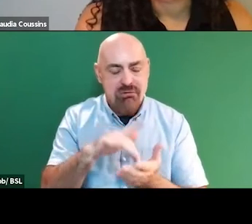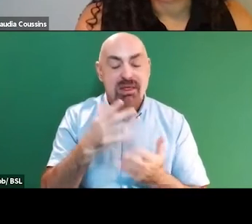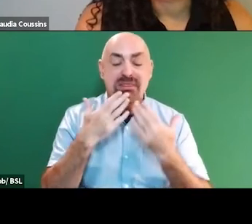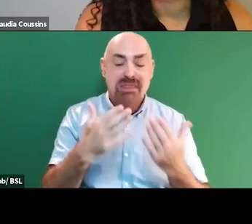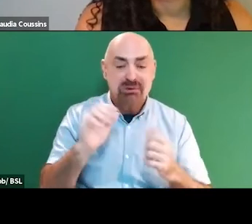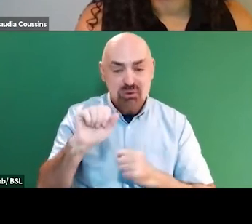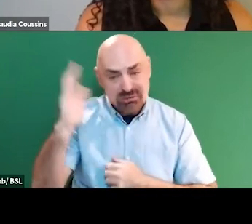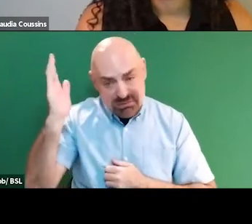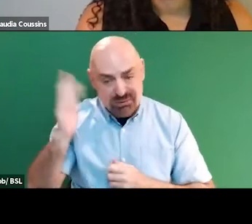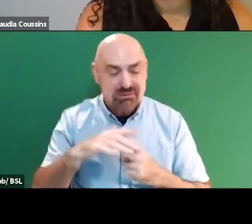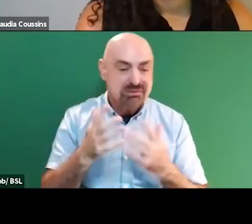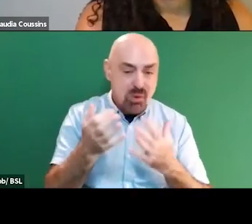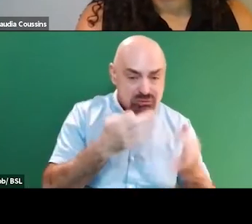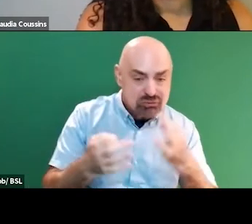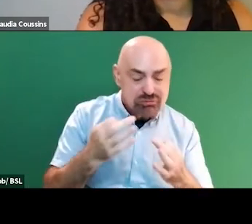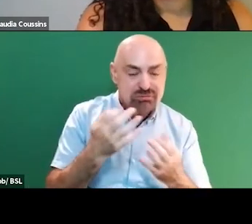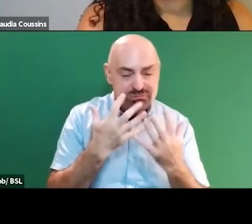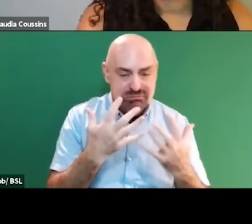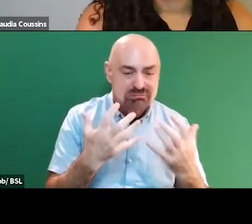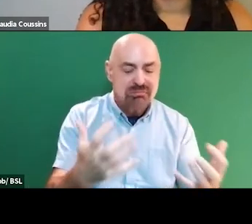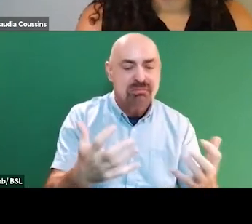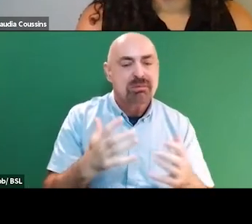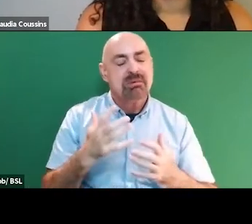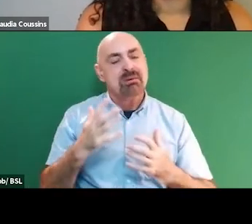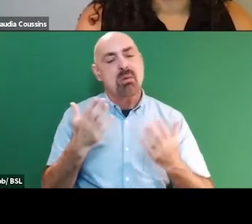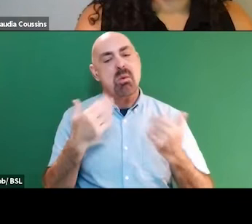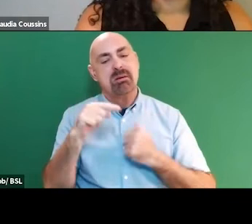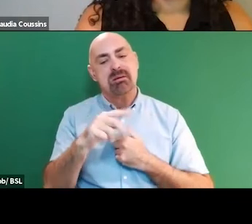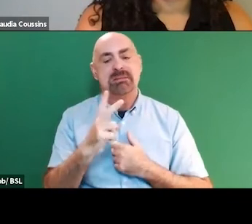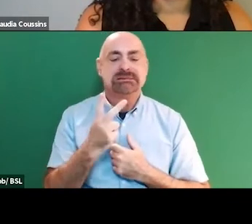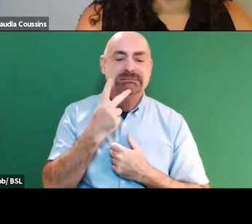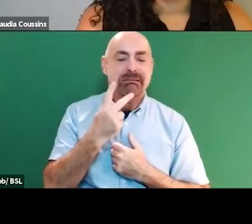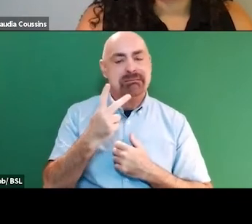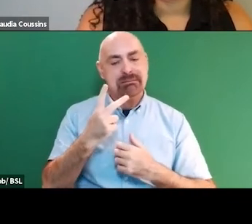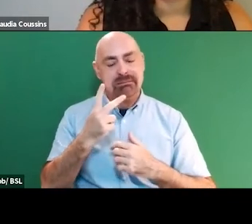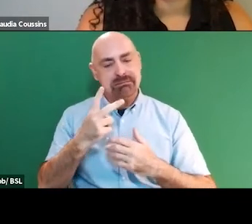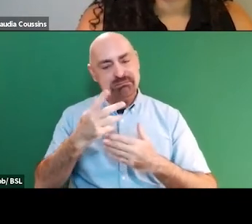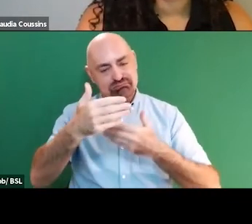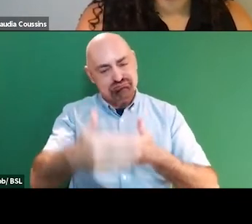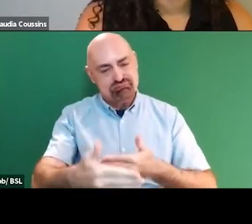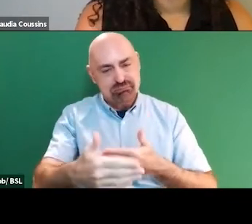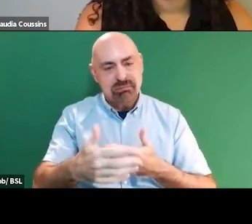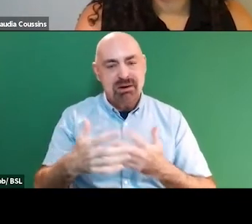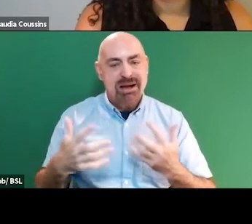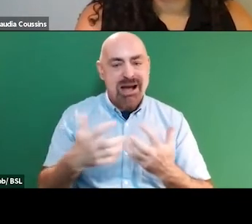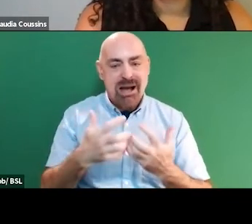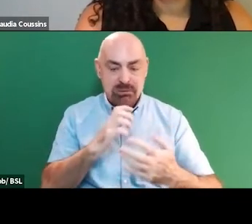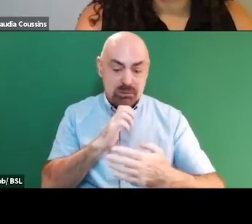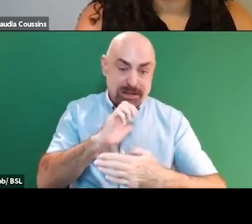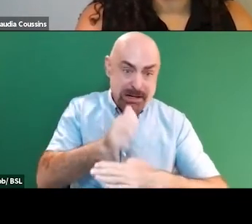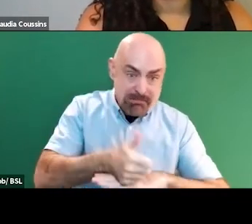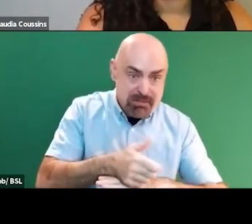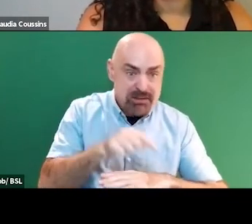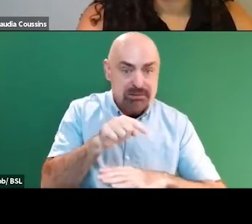of your questions. And welcome to the second plenary to introduce the Implementation Toolkit. Speaking with